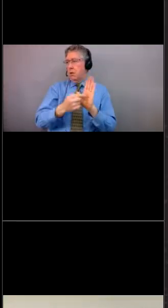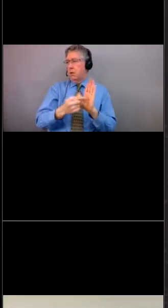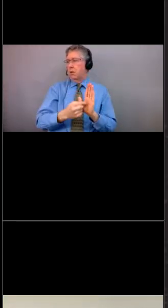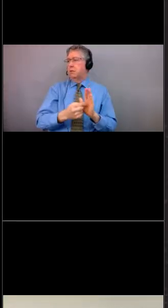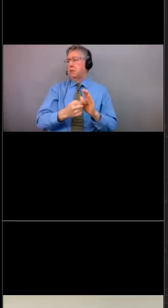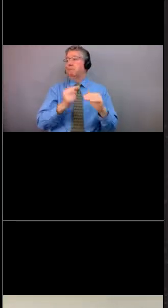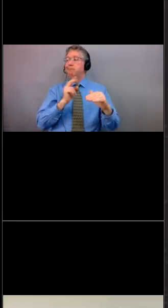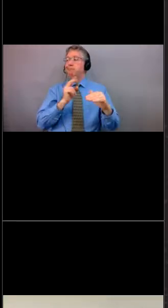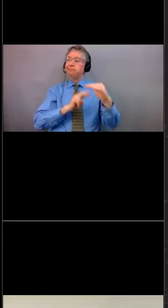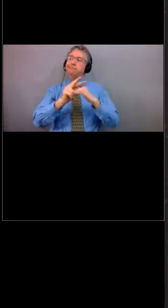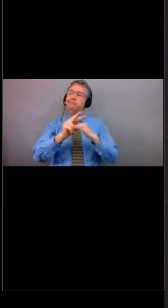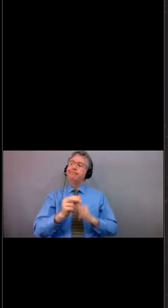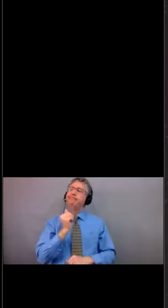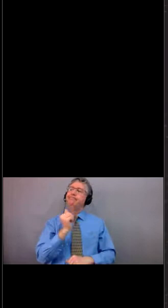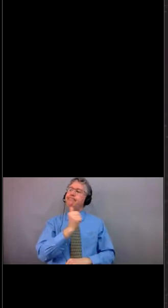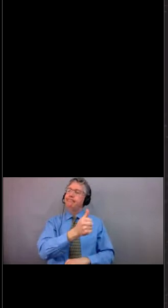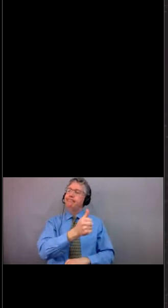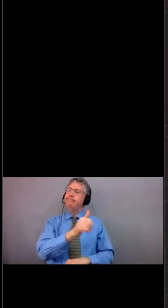too.